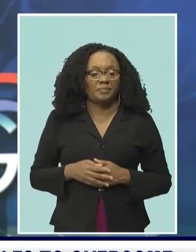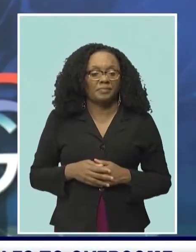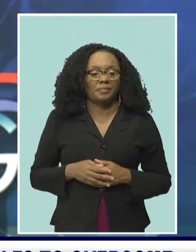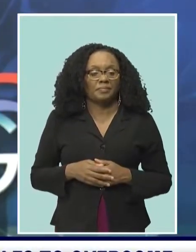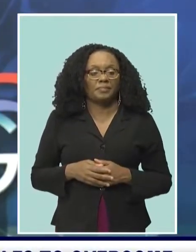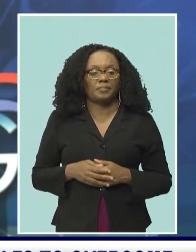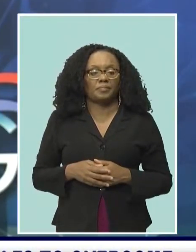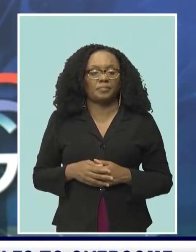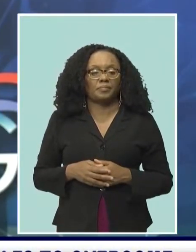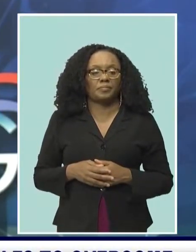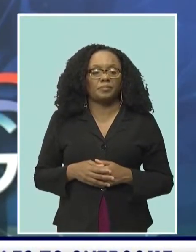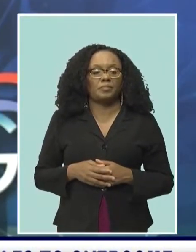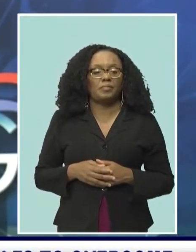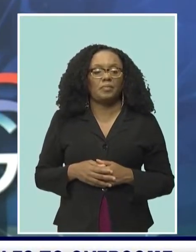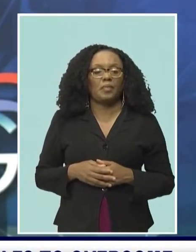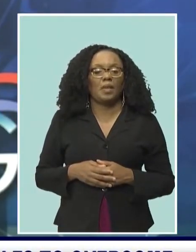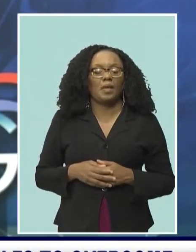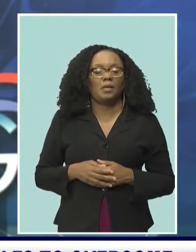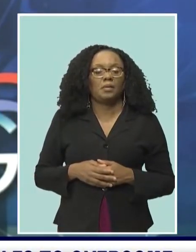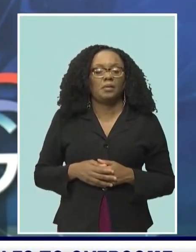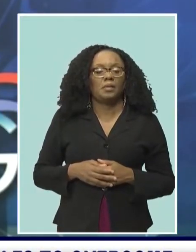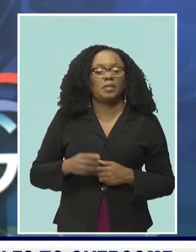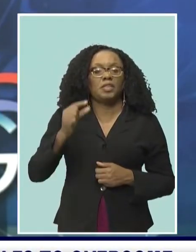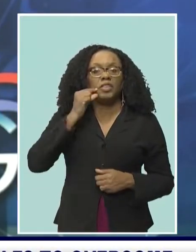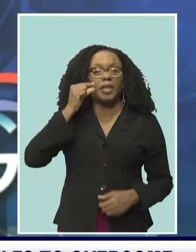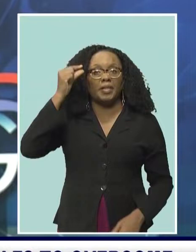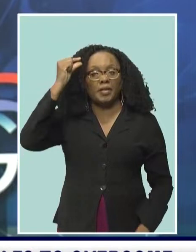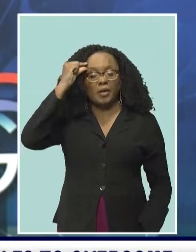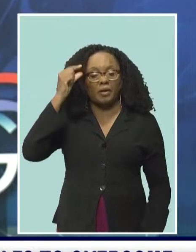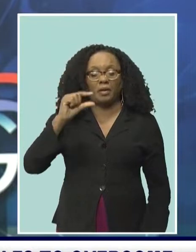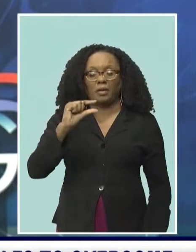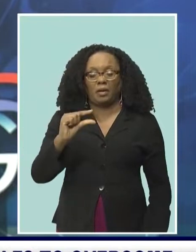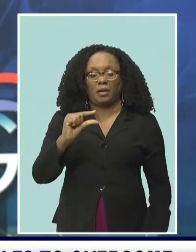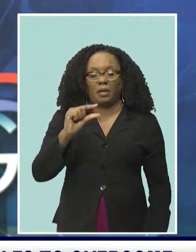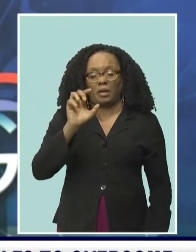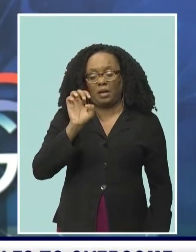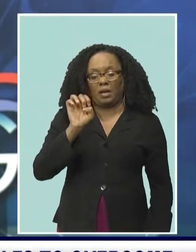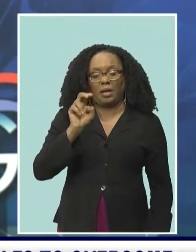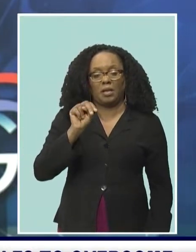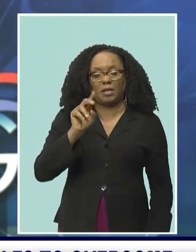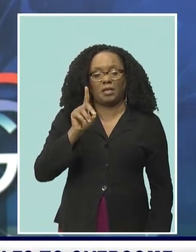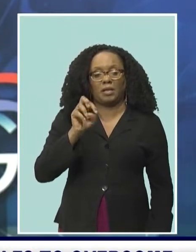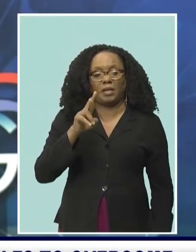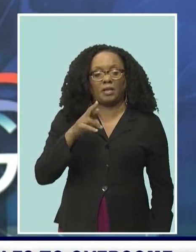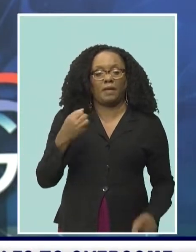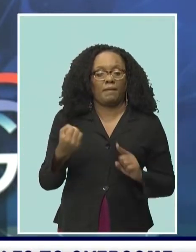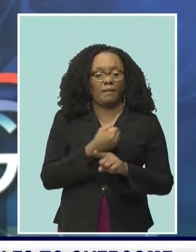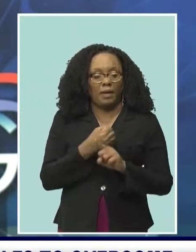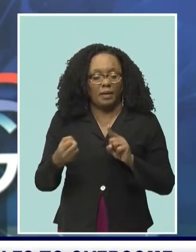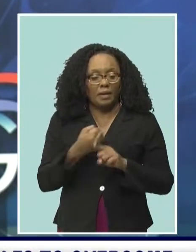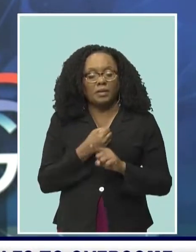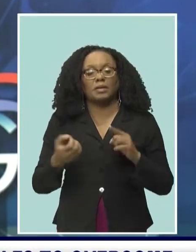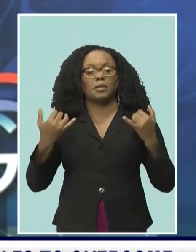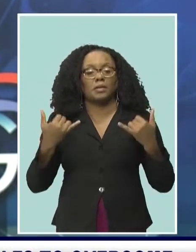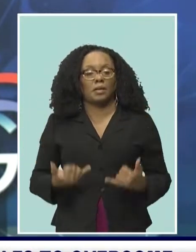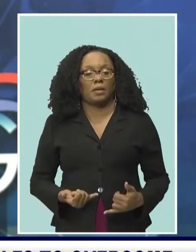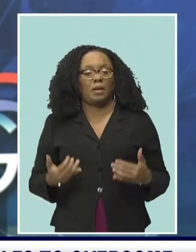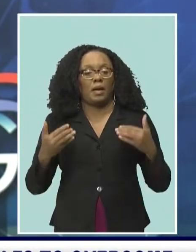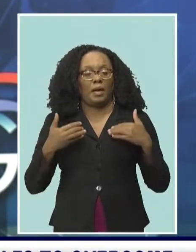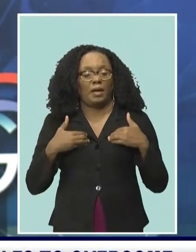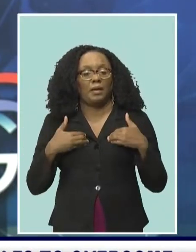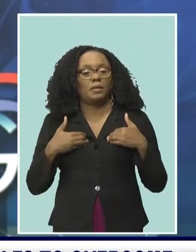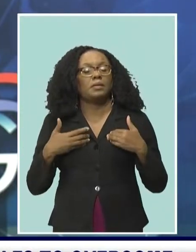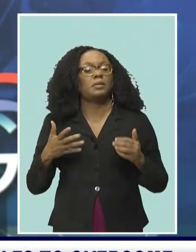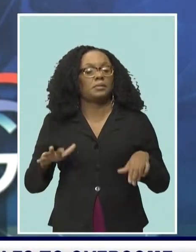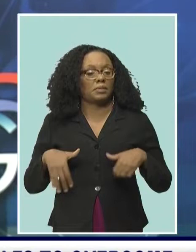The fight against the scourge of gender-based violence now has new hurdles to overcome. Some of them were revealed as the Bureau of Gender Affairs